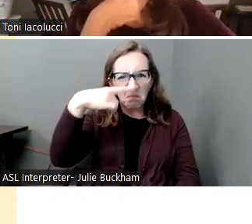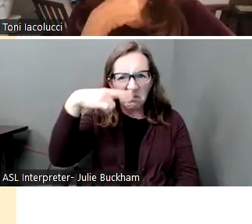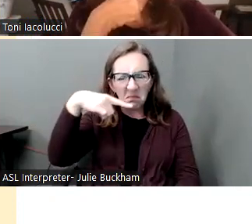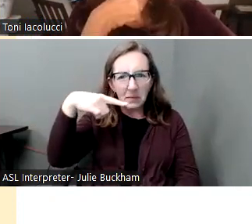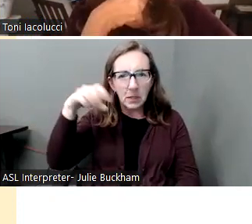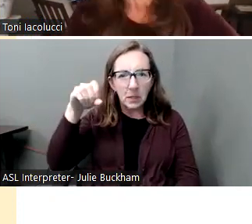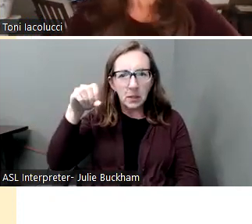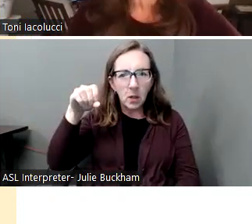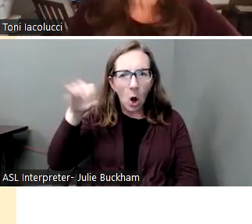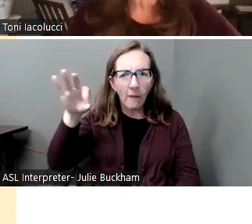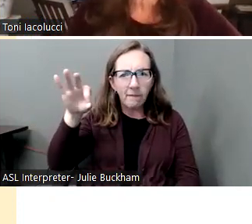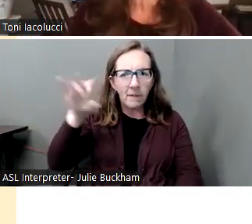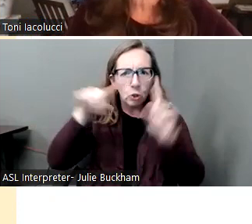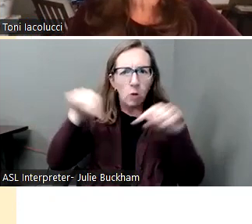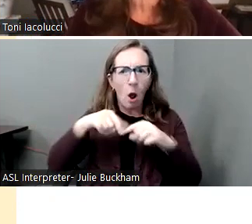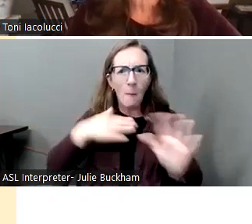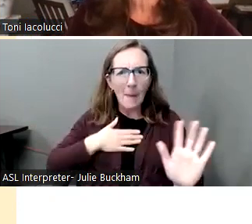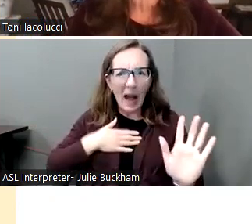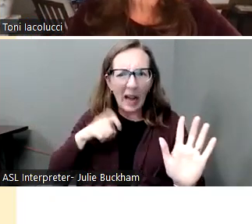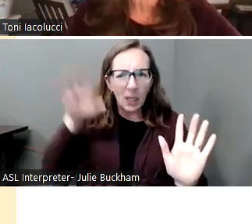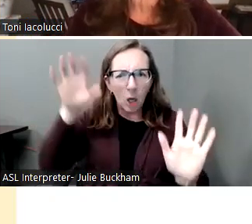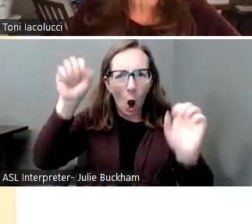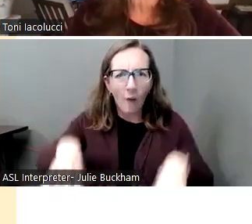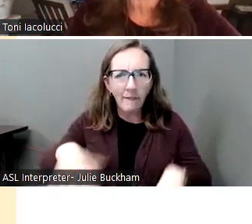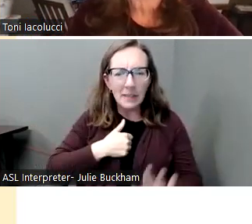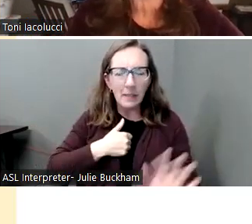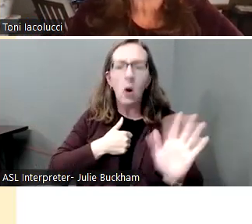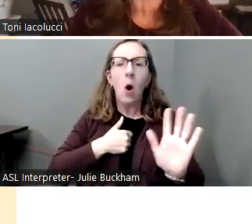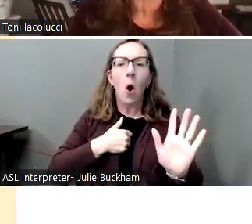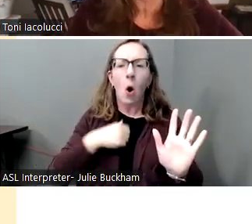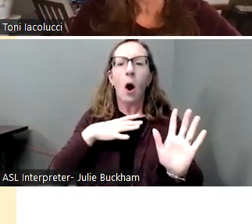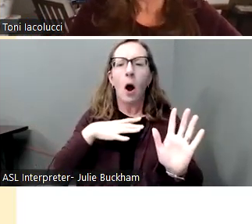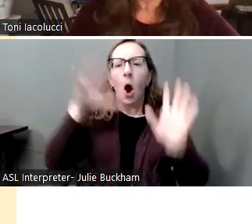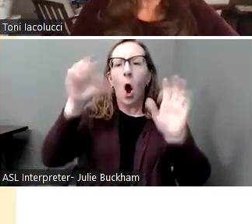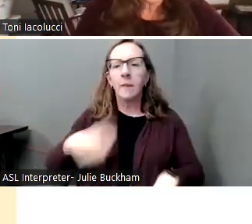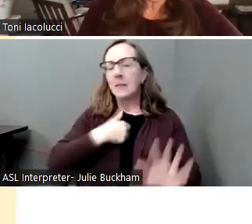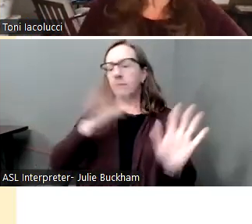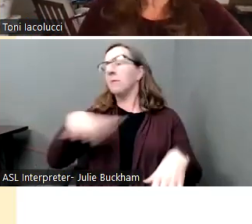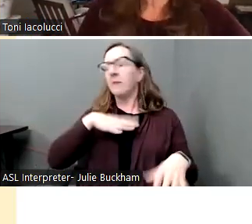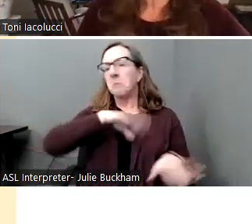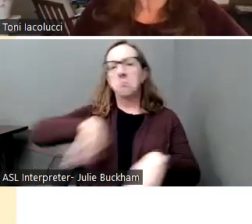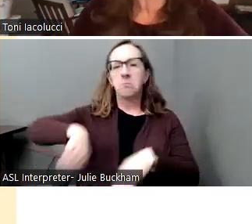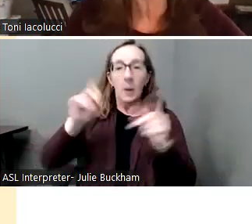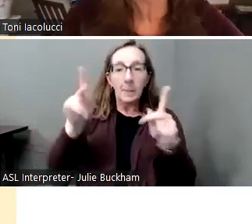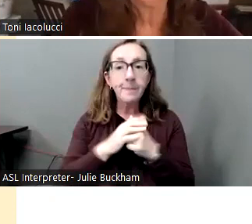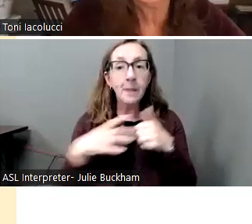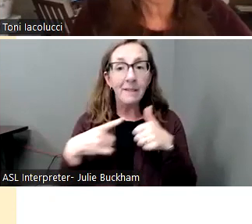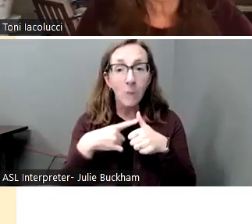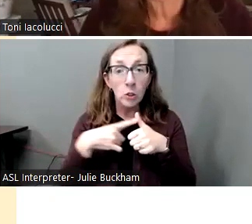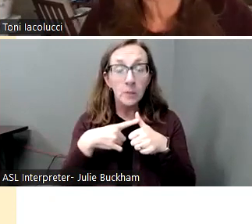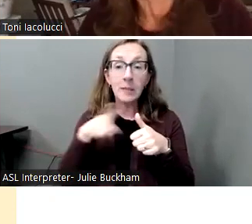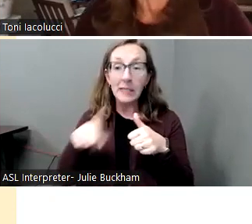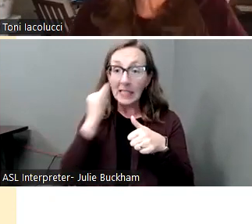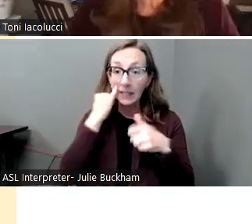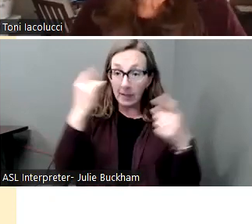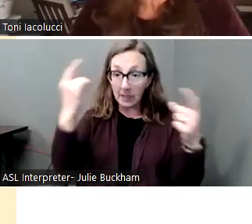I'm still seeing it. Maybe I need to take it off. Let me try. Okay, I have it off. First is when someone in